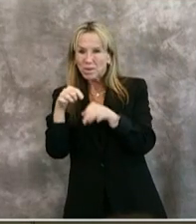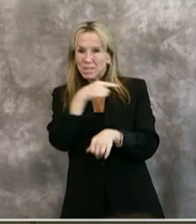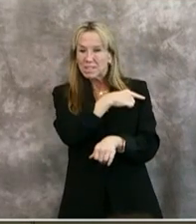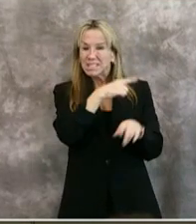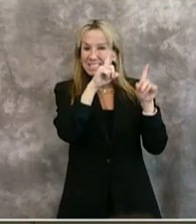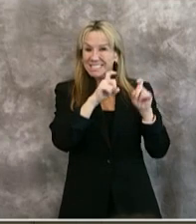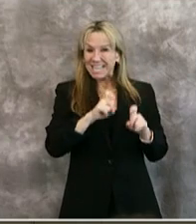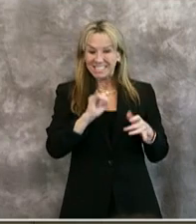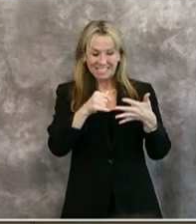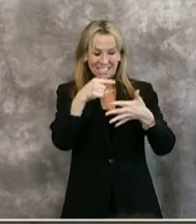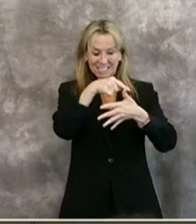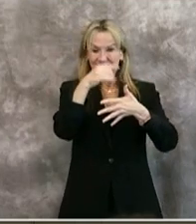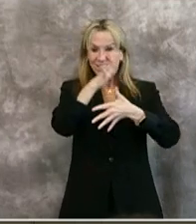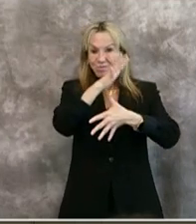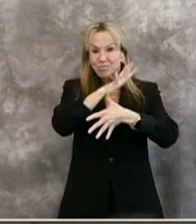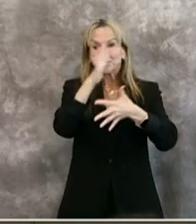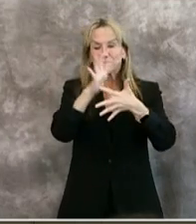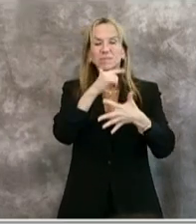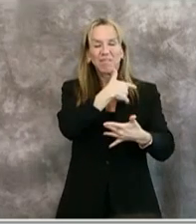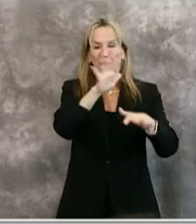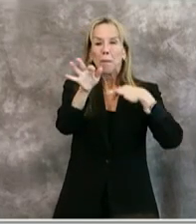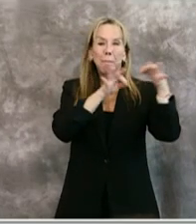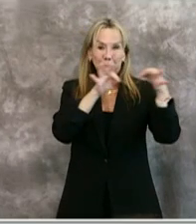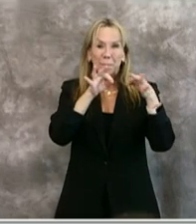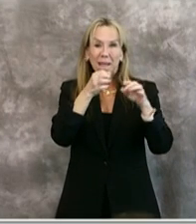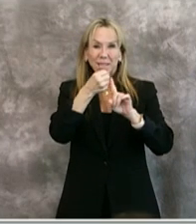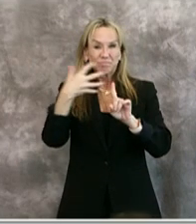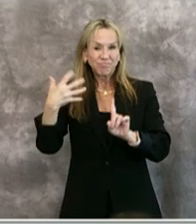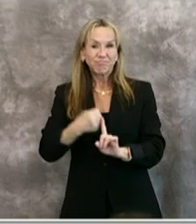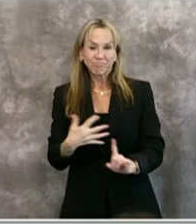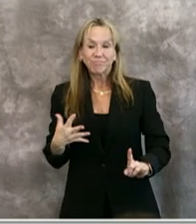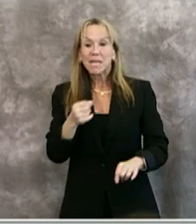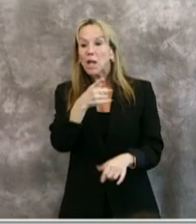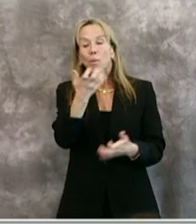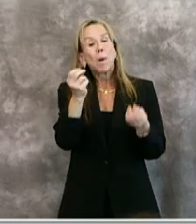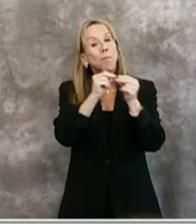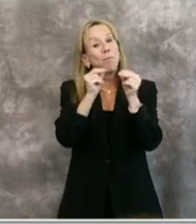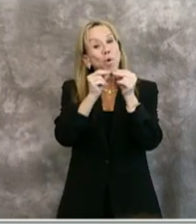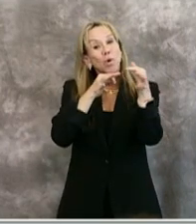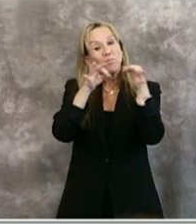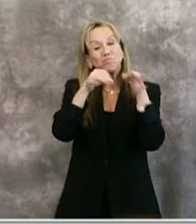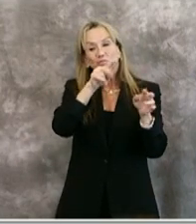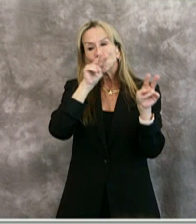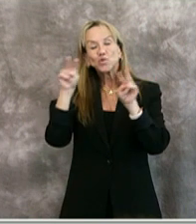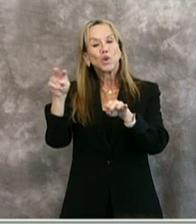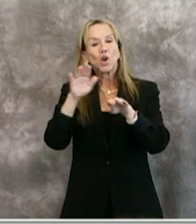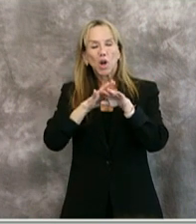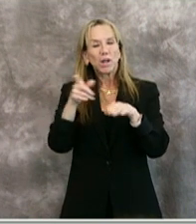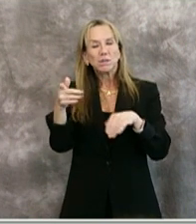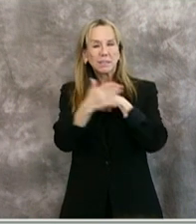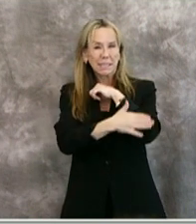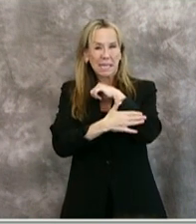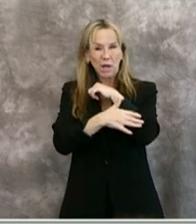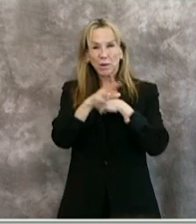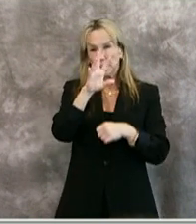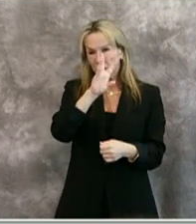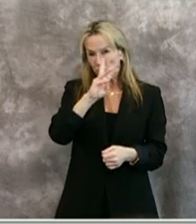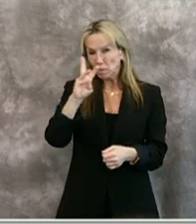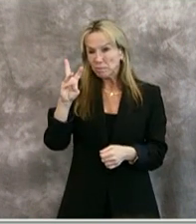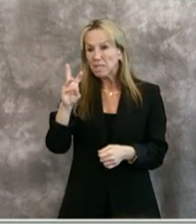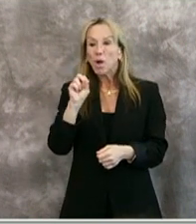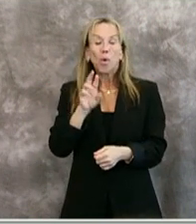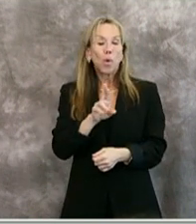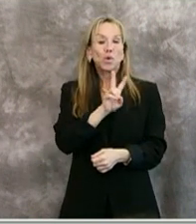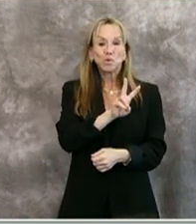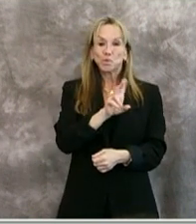More information on the priority population groups that you can see on the screen is available on our county website as well as the 211 website. And this